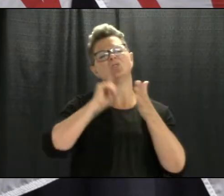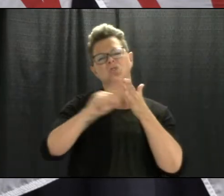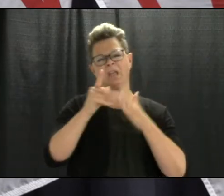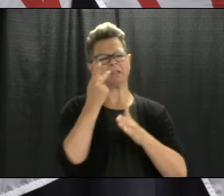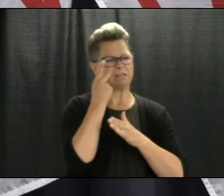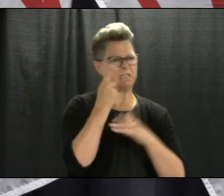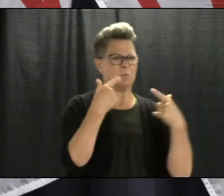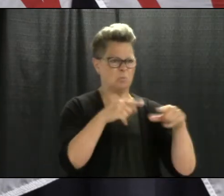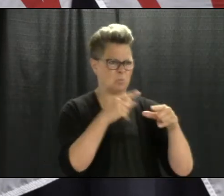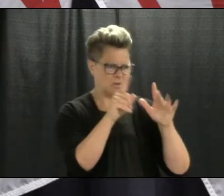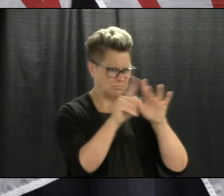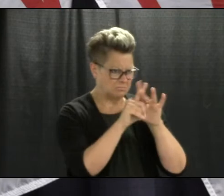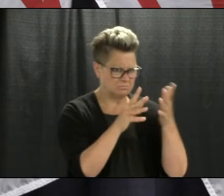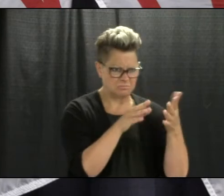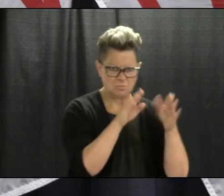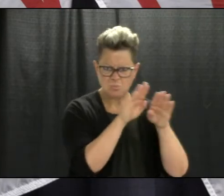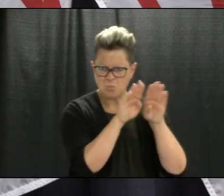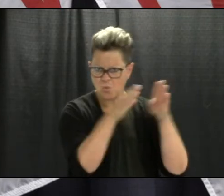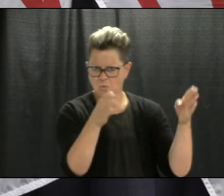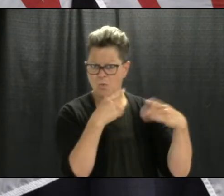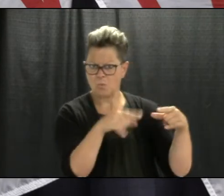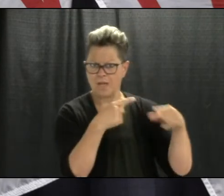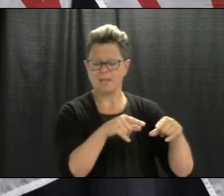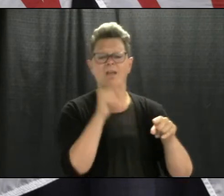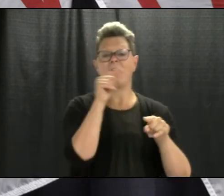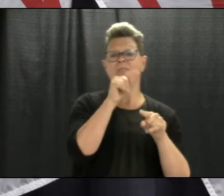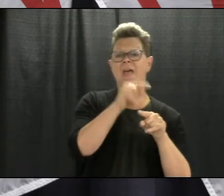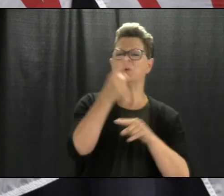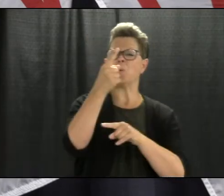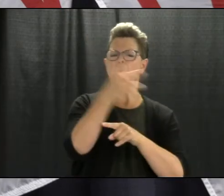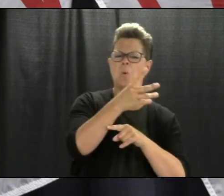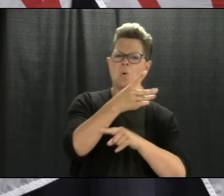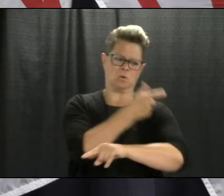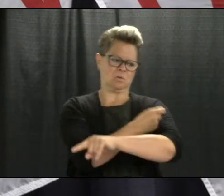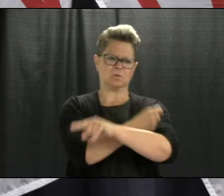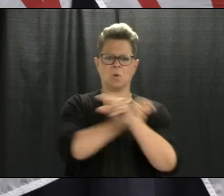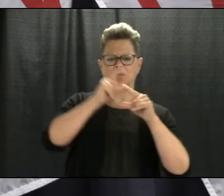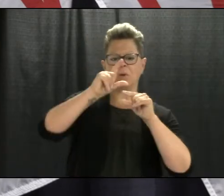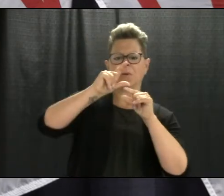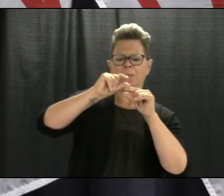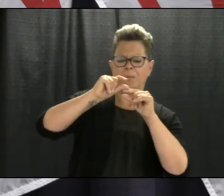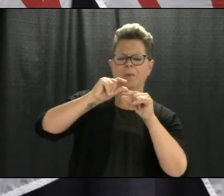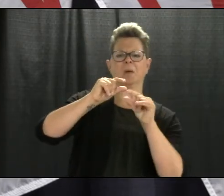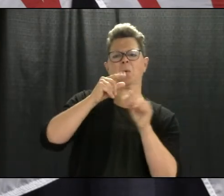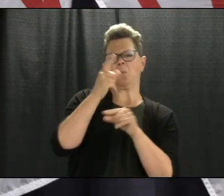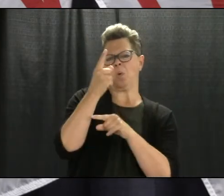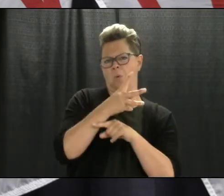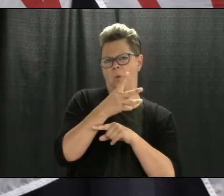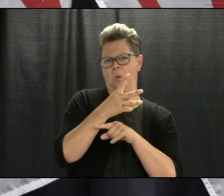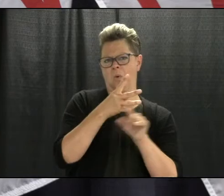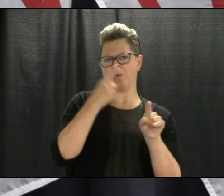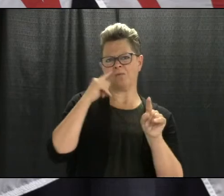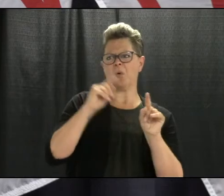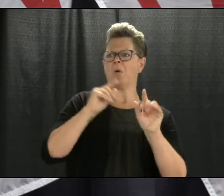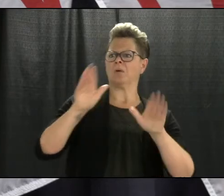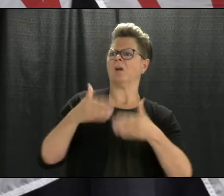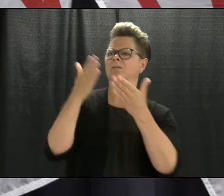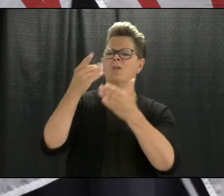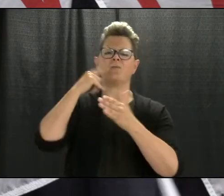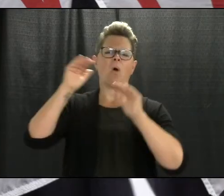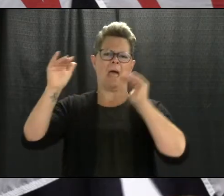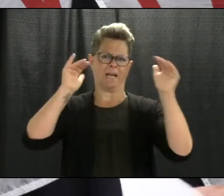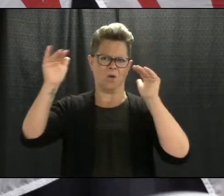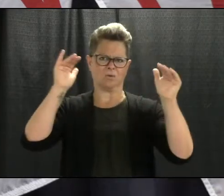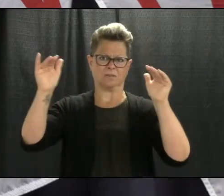This vaccine is 25 micrograms, which is 1/4 of the dose of the Moderna Spikevax vaccine that we offer for